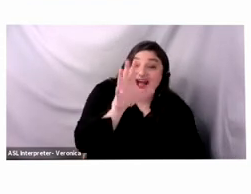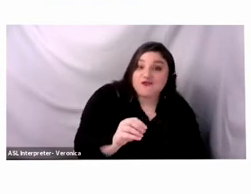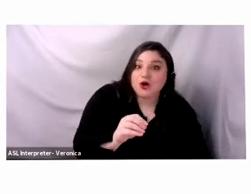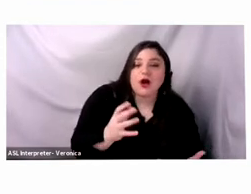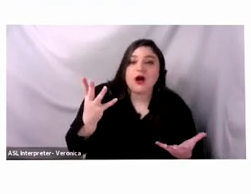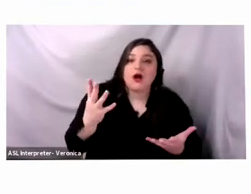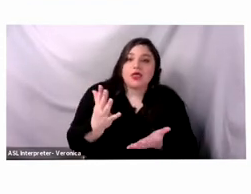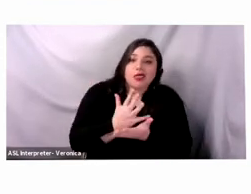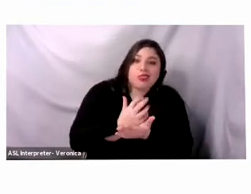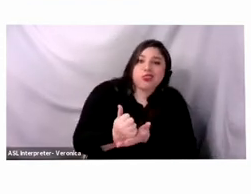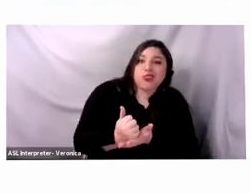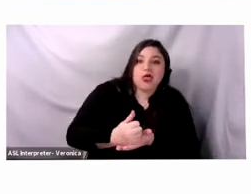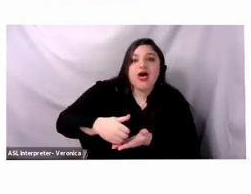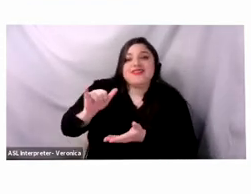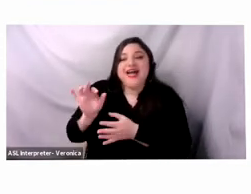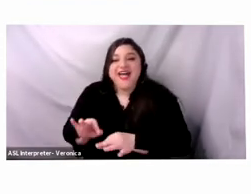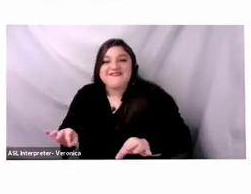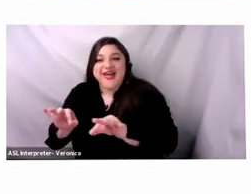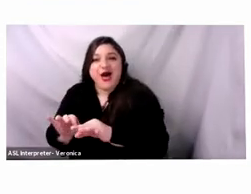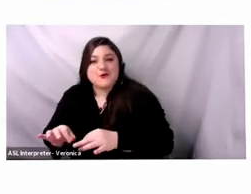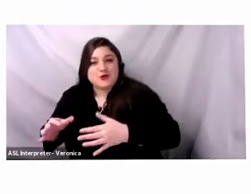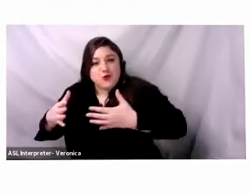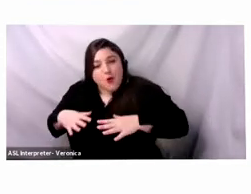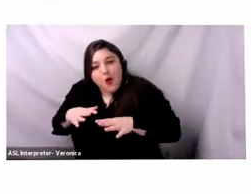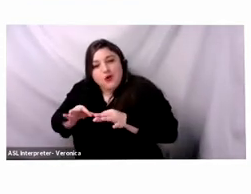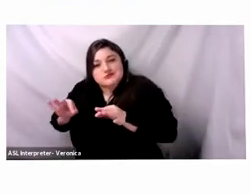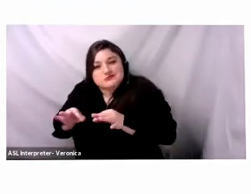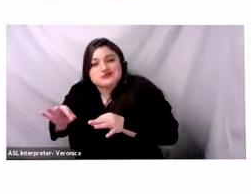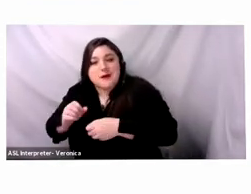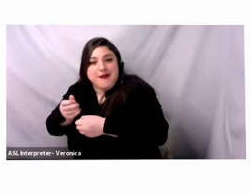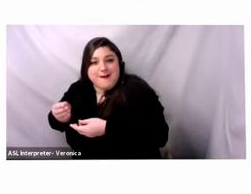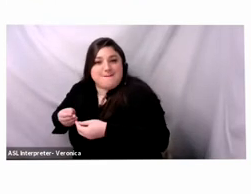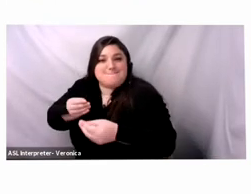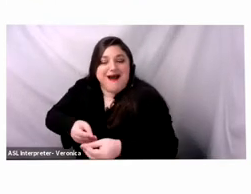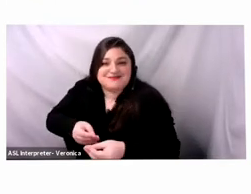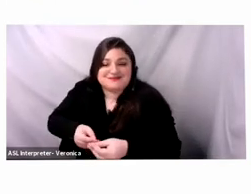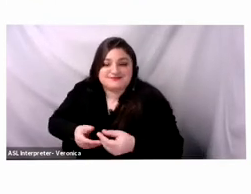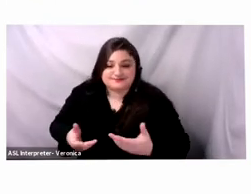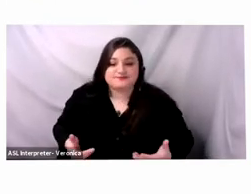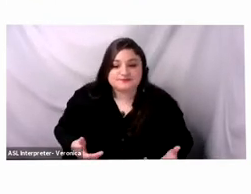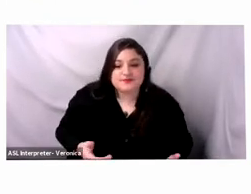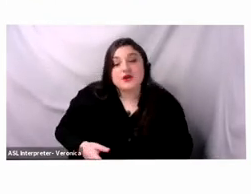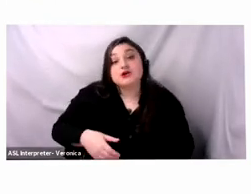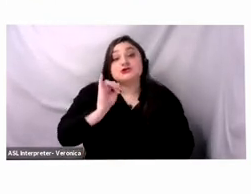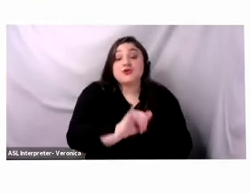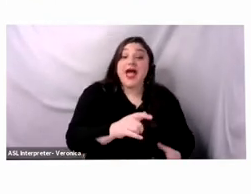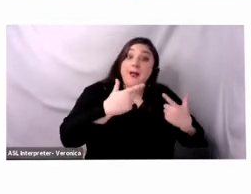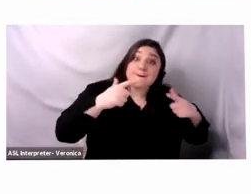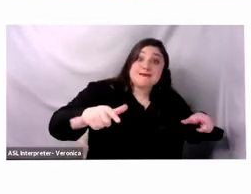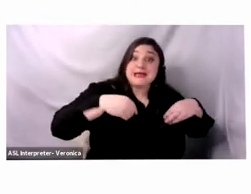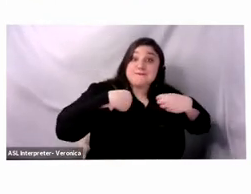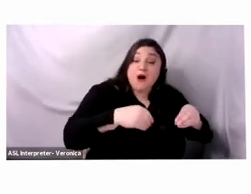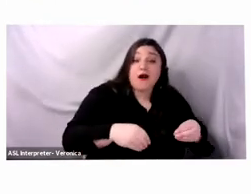That in itself has its problems, but we made something out of it because